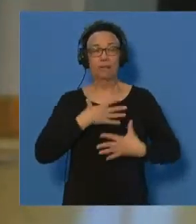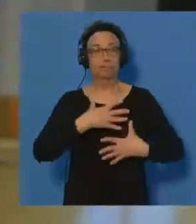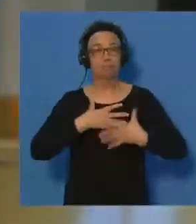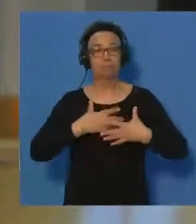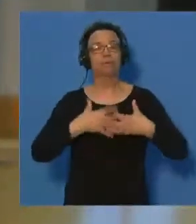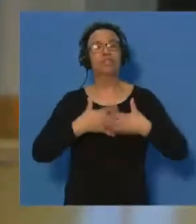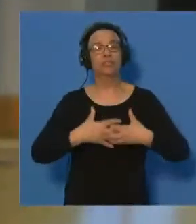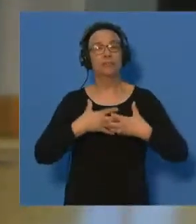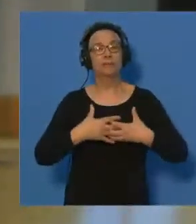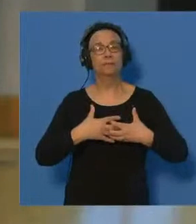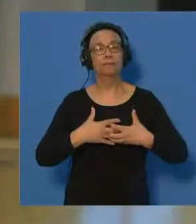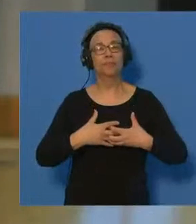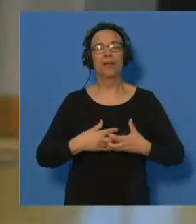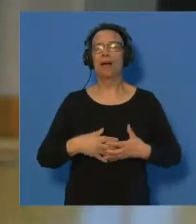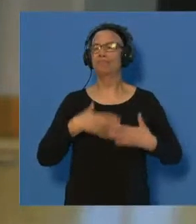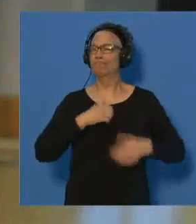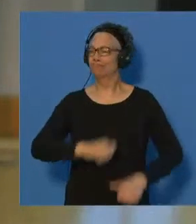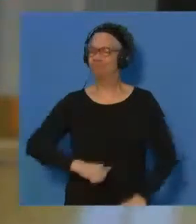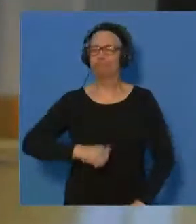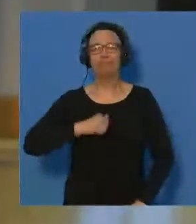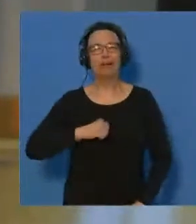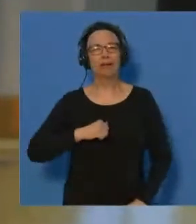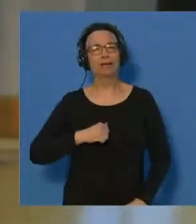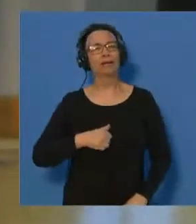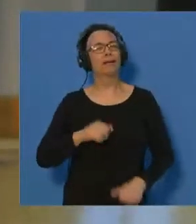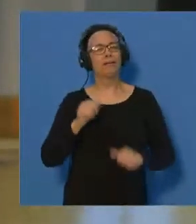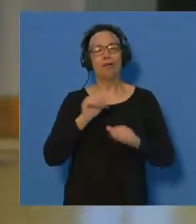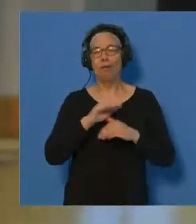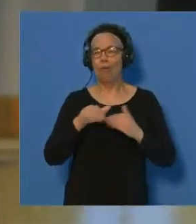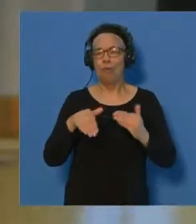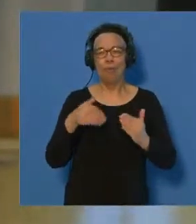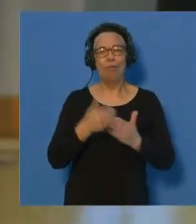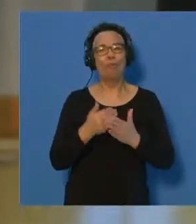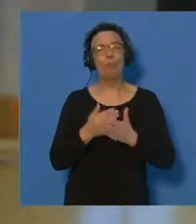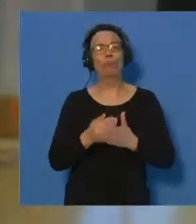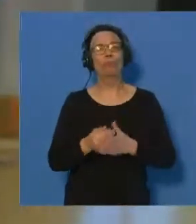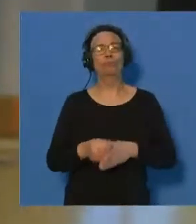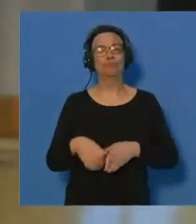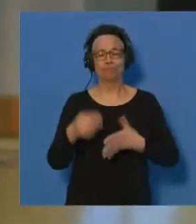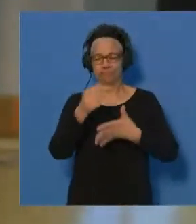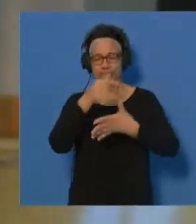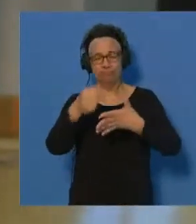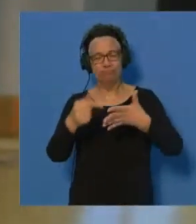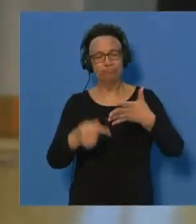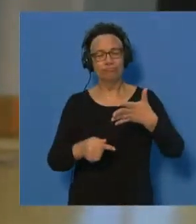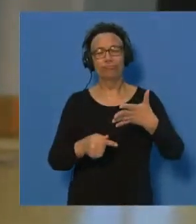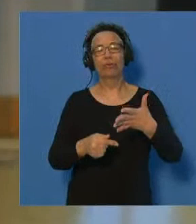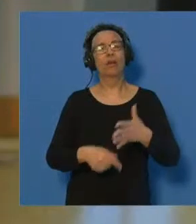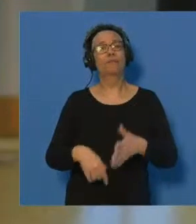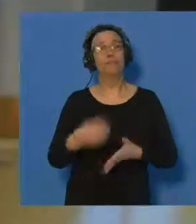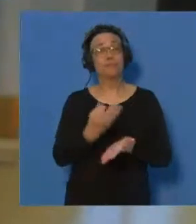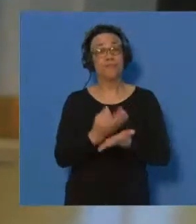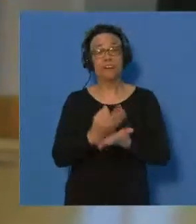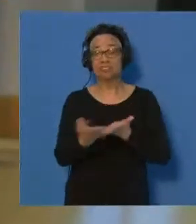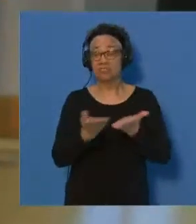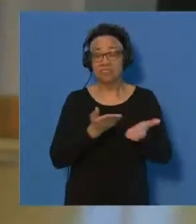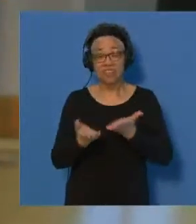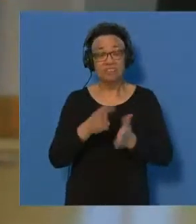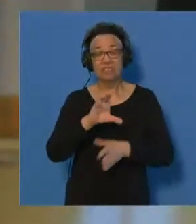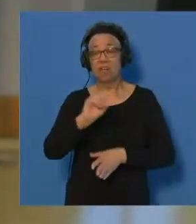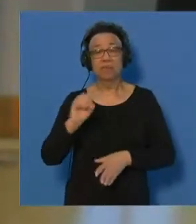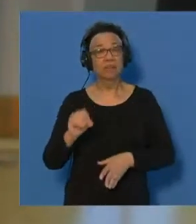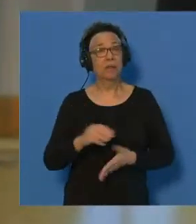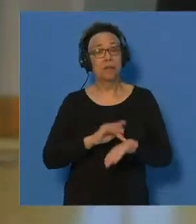proud of how Bermuda's insurers, reinsurers, brokers, investment managers, local insurance companies, financial service companies,